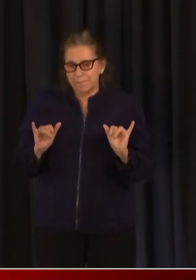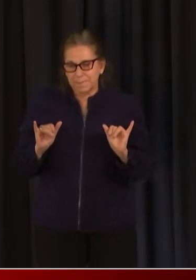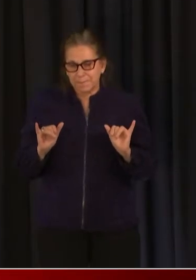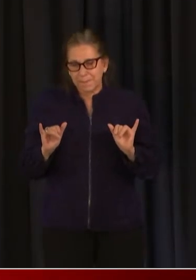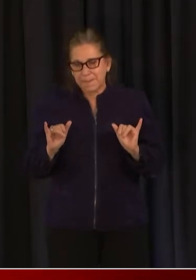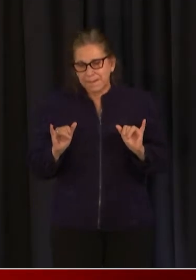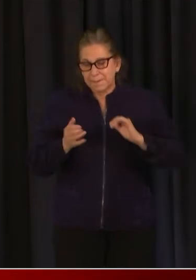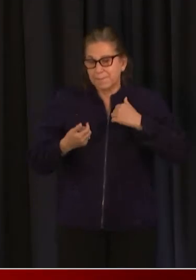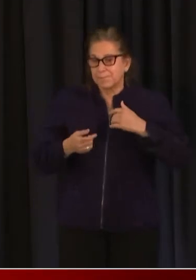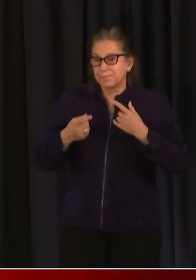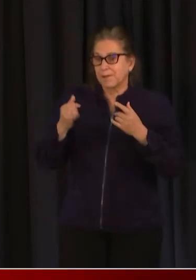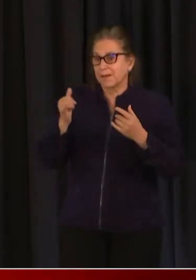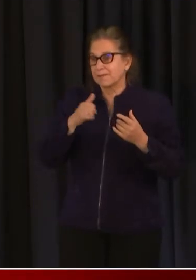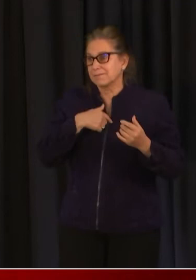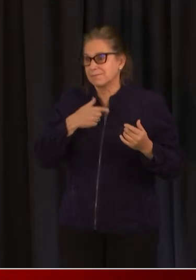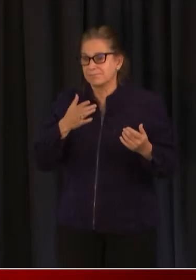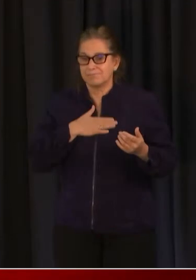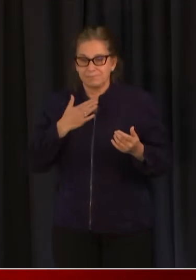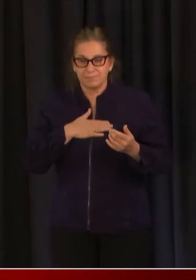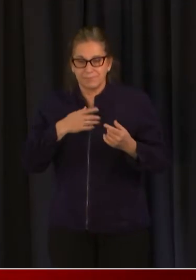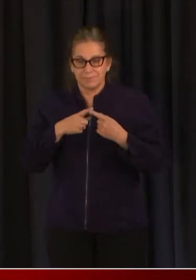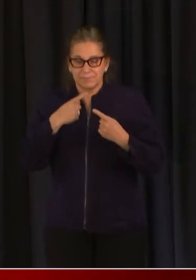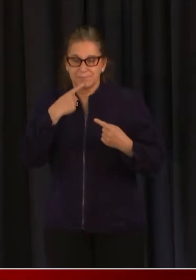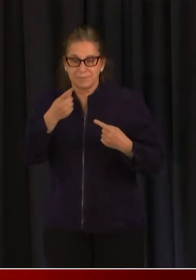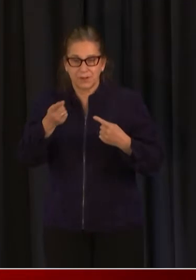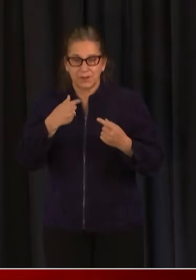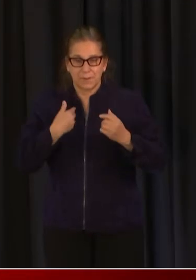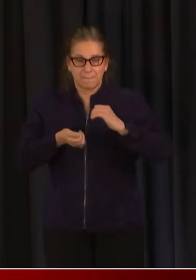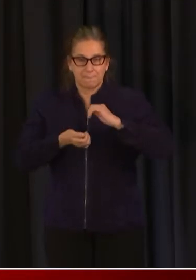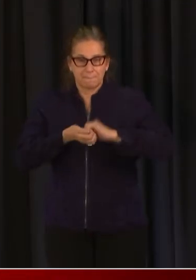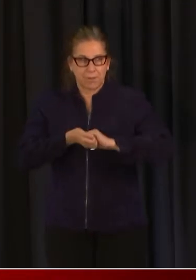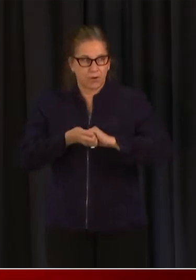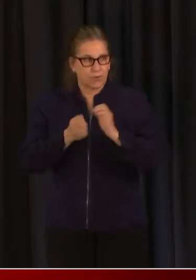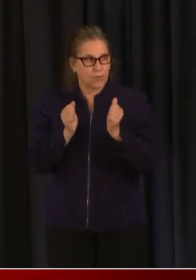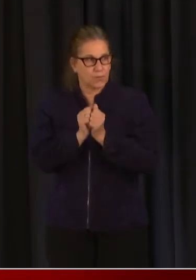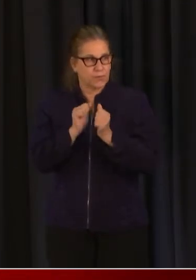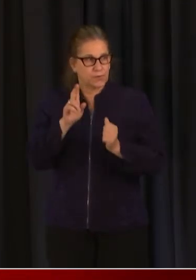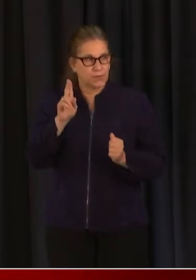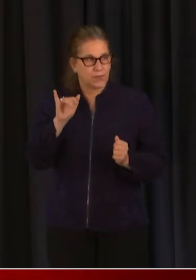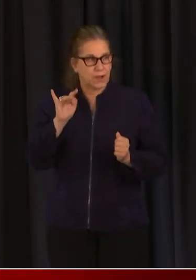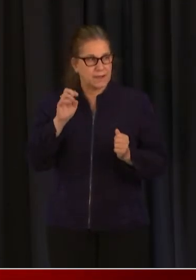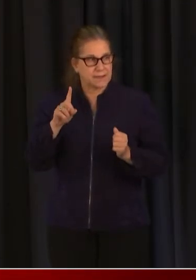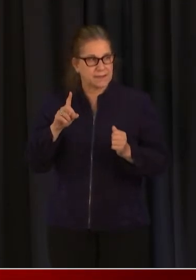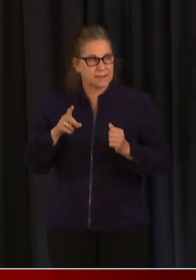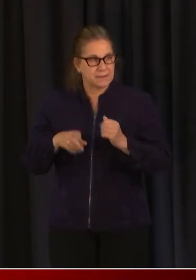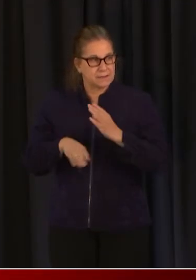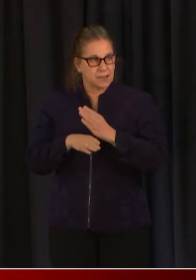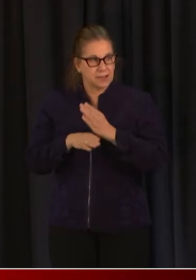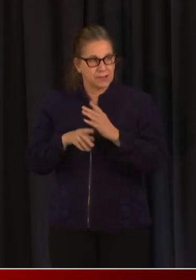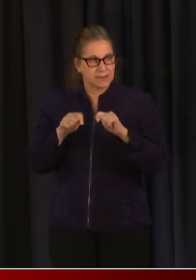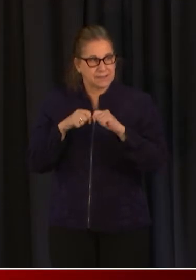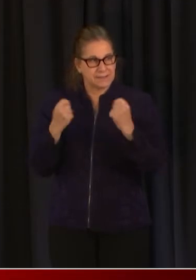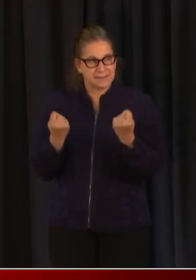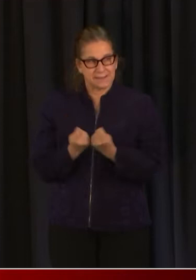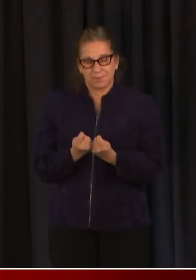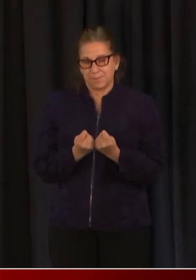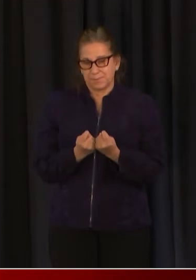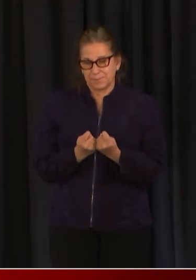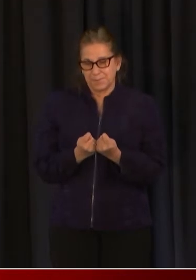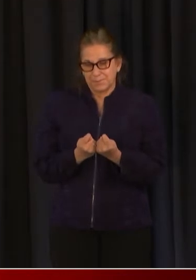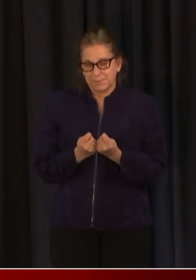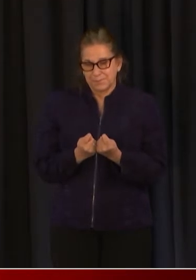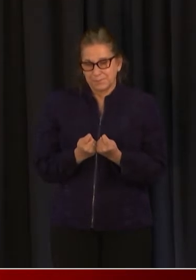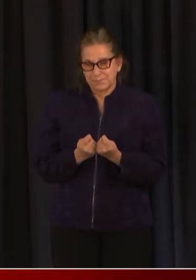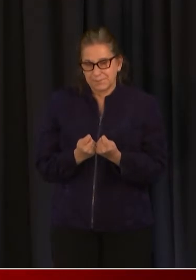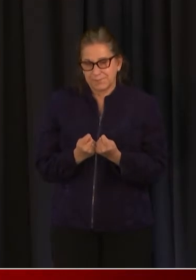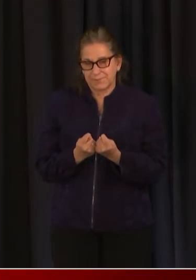to announce a partnership with DC United. The District of Columbia Public Schools has partnered with Audi Field to